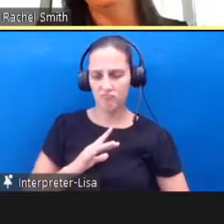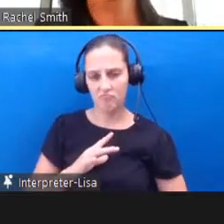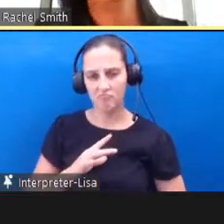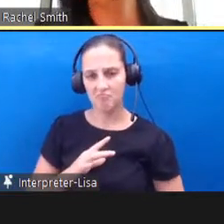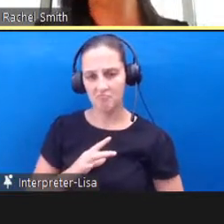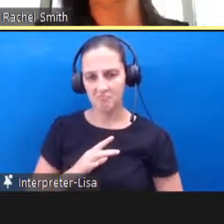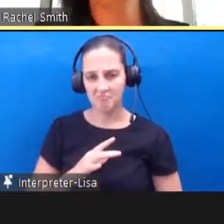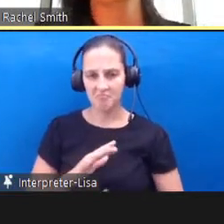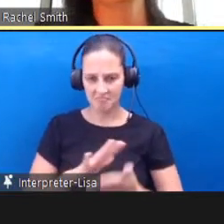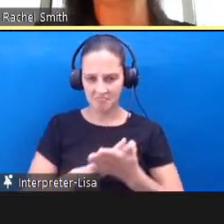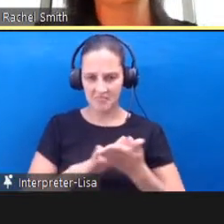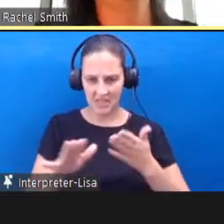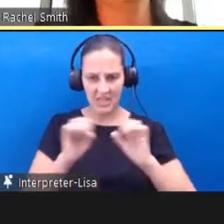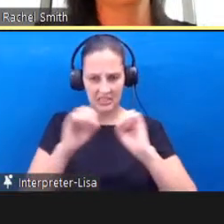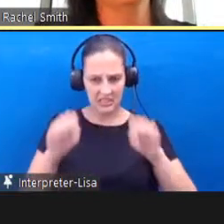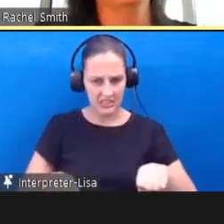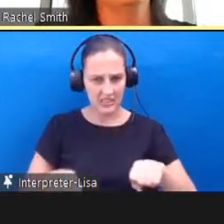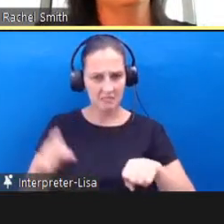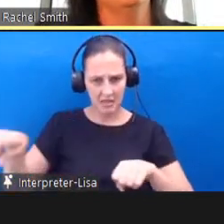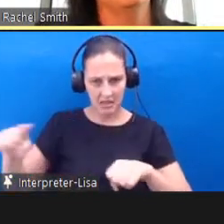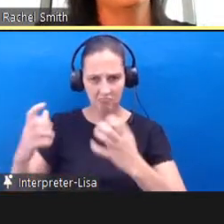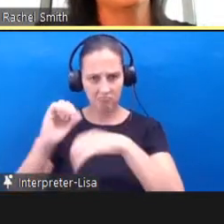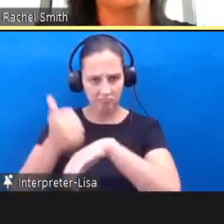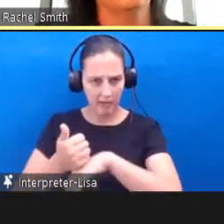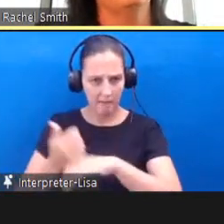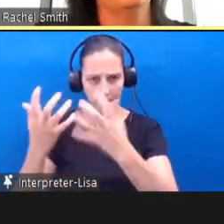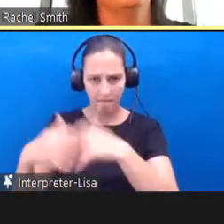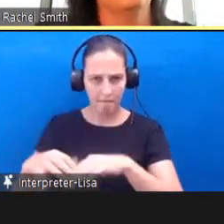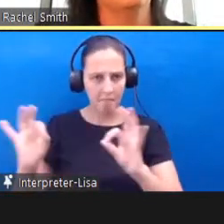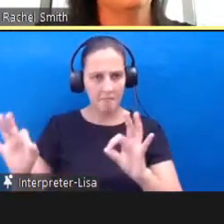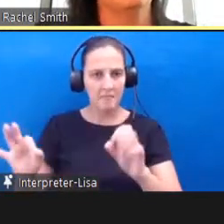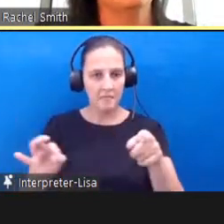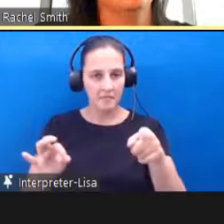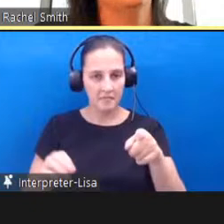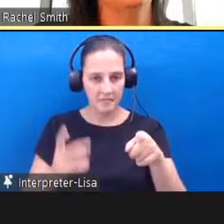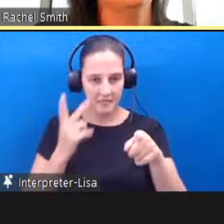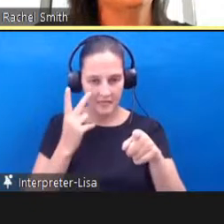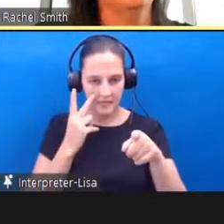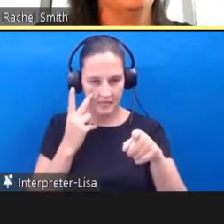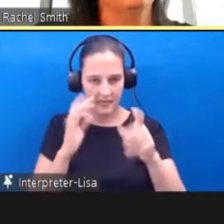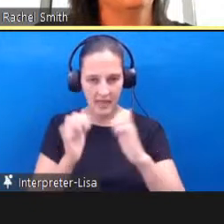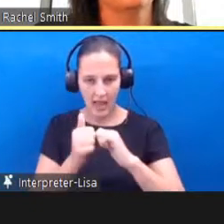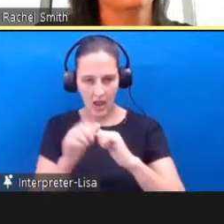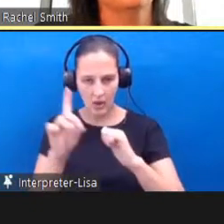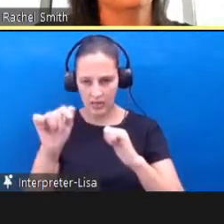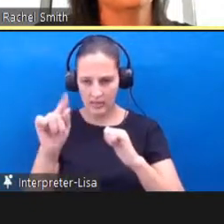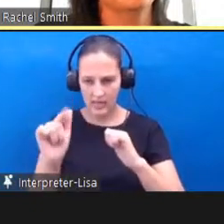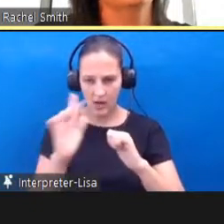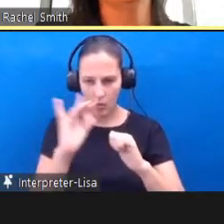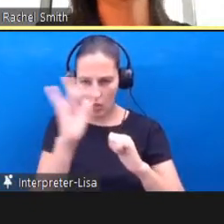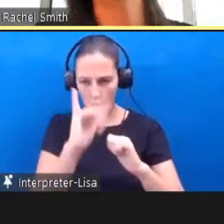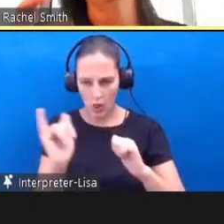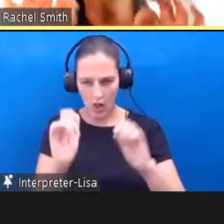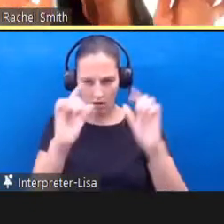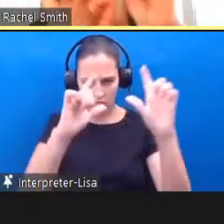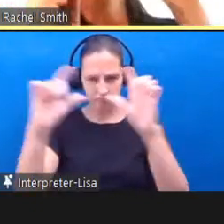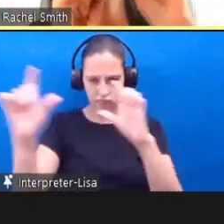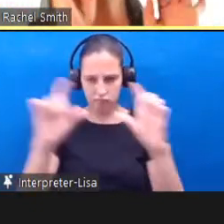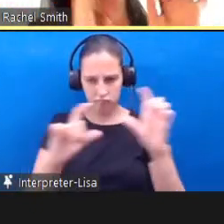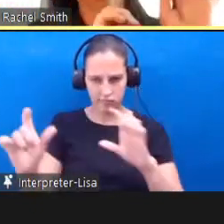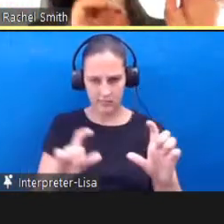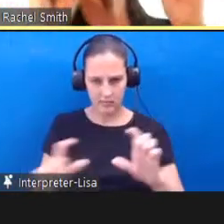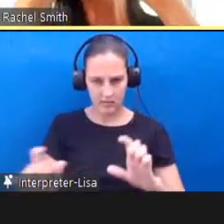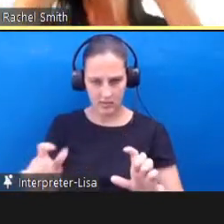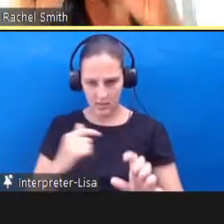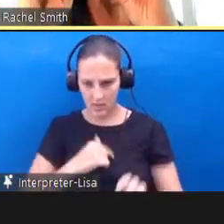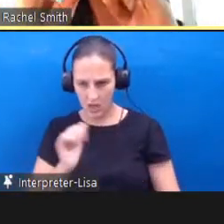it's a very nice system they have worked out. And here you can see there's some, this is how kind of the data look a little bit, little squares. You can see where